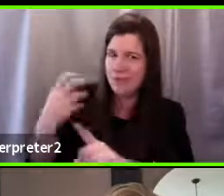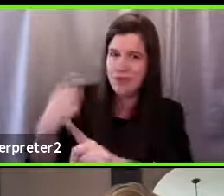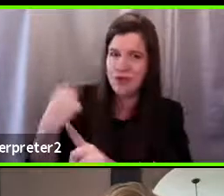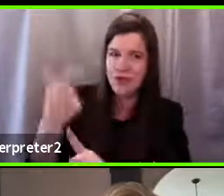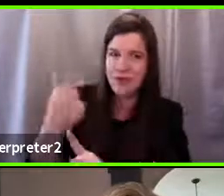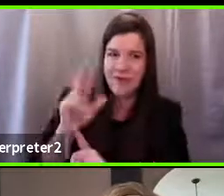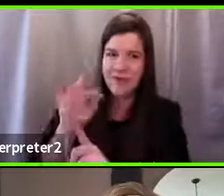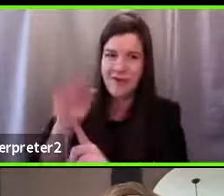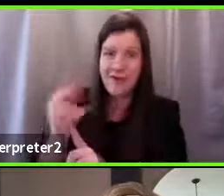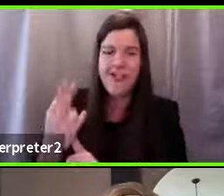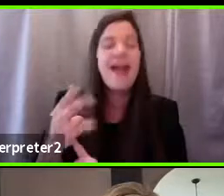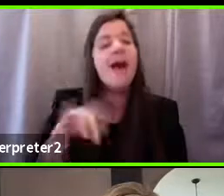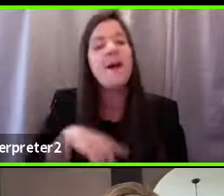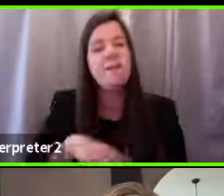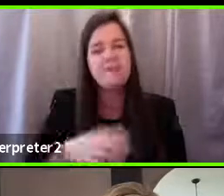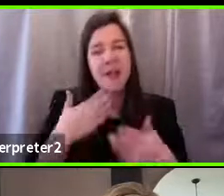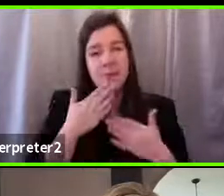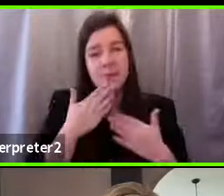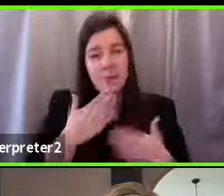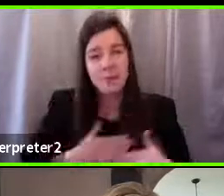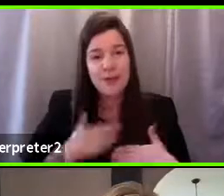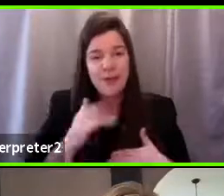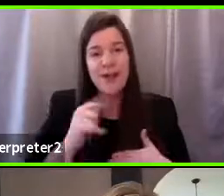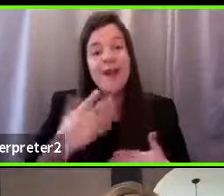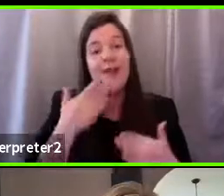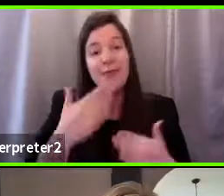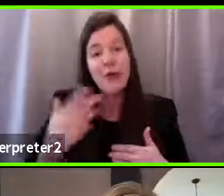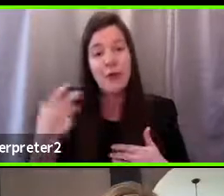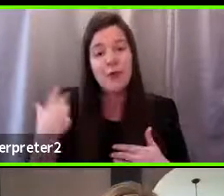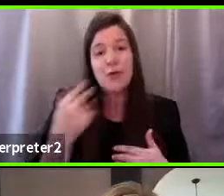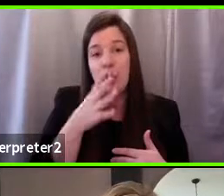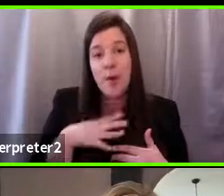she's still on, I want to thank Chairwoman McIntosh for joining